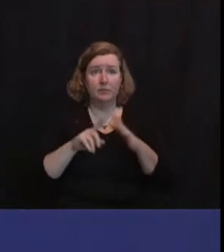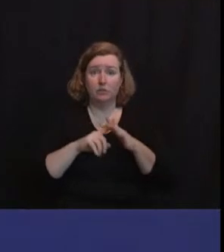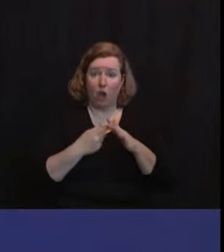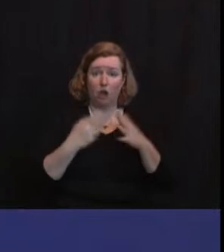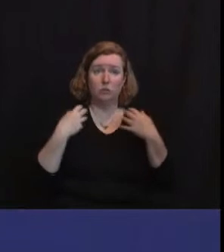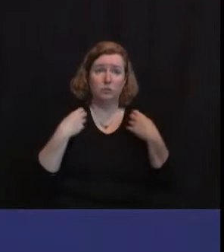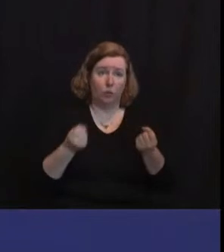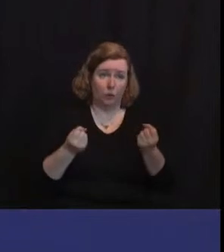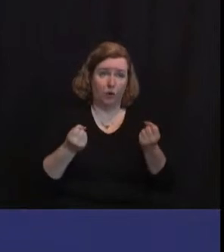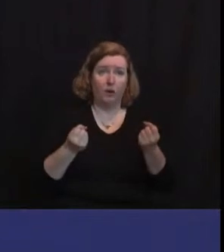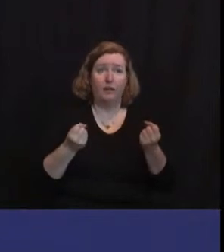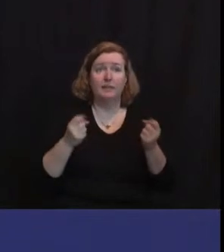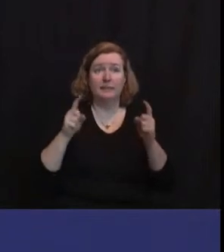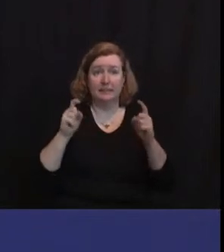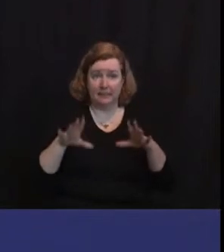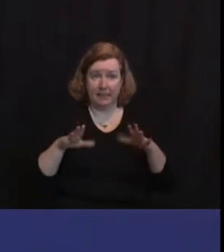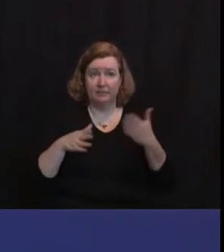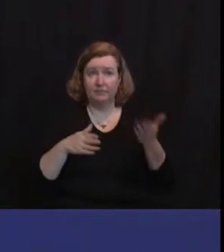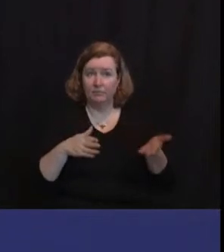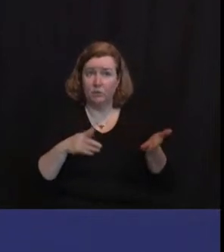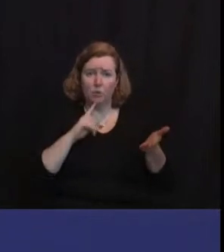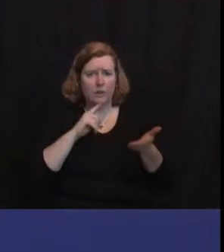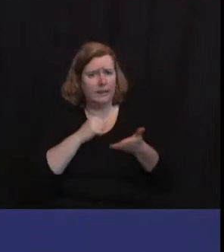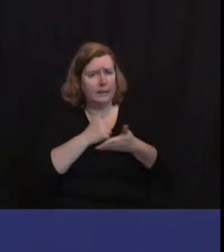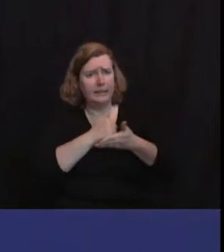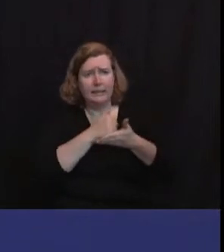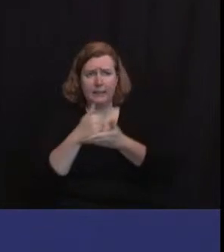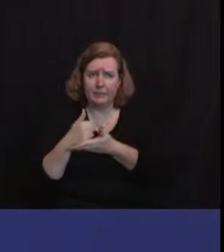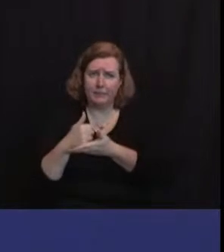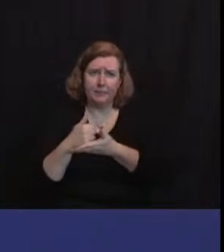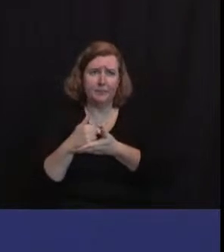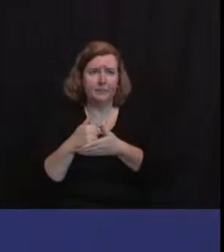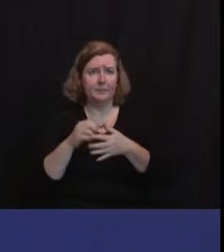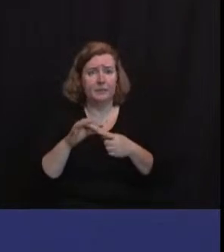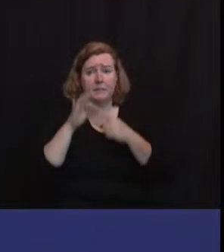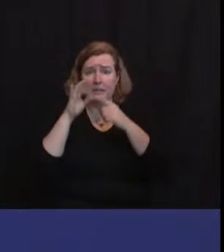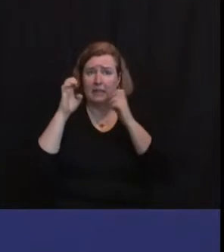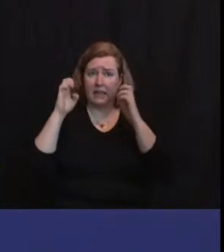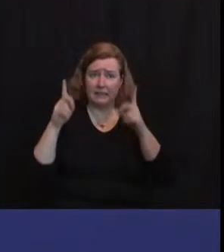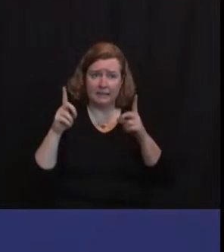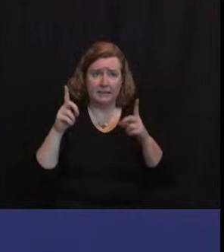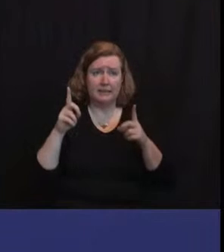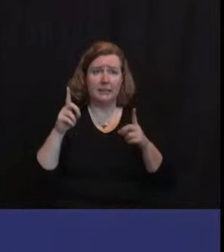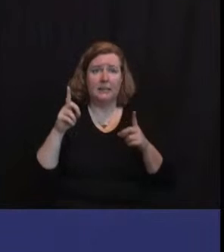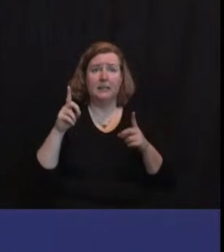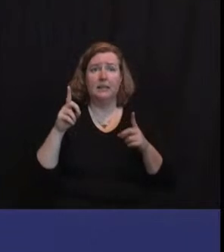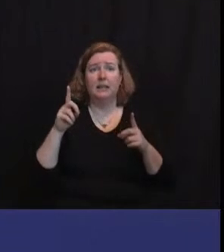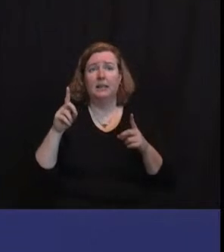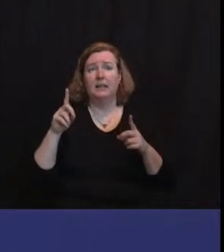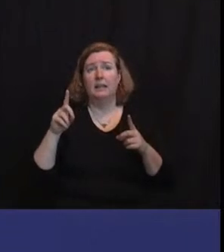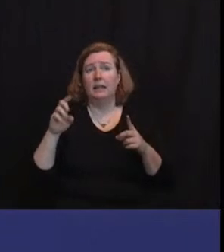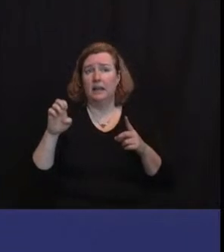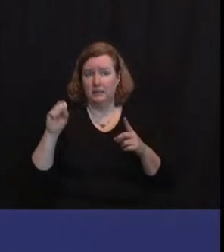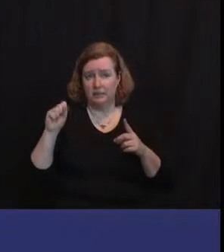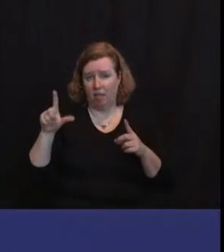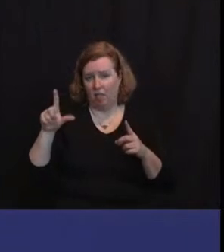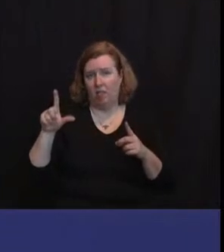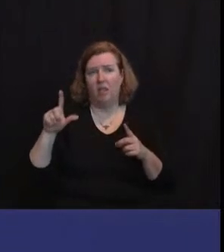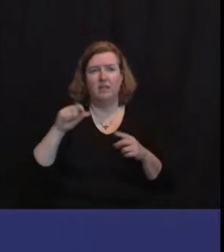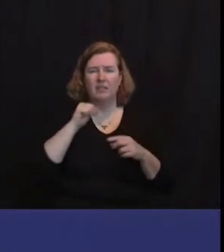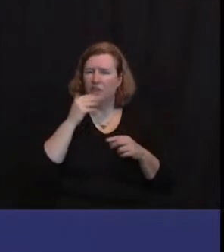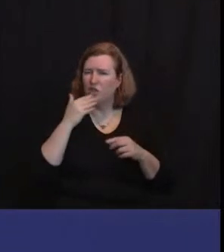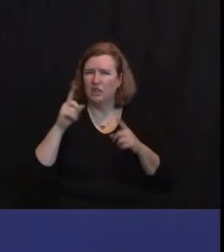for are both special ed and English as a second language students. For whatever reason,